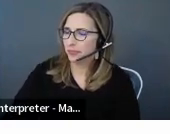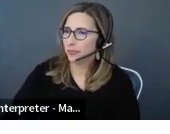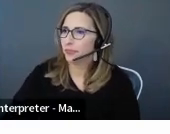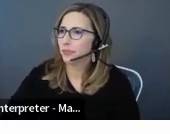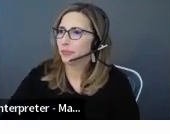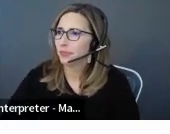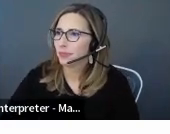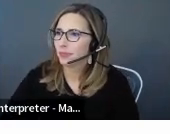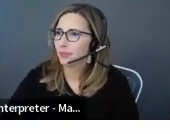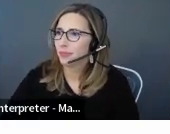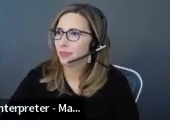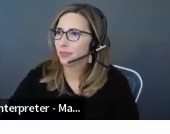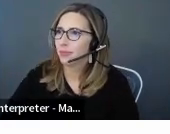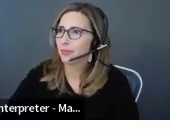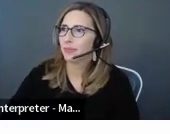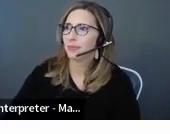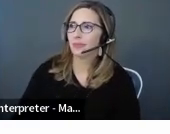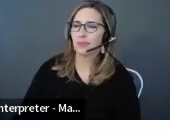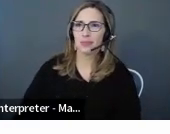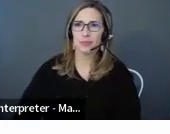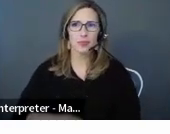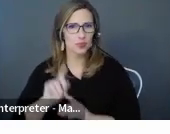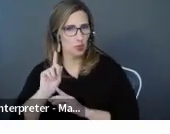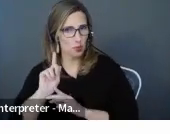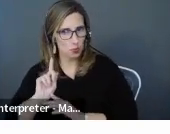Just one moment.